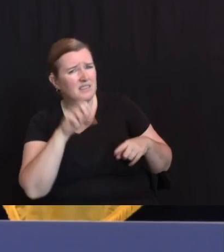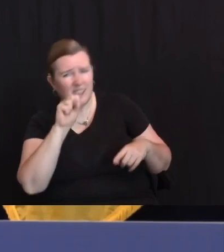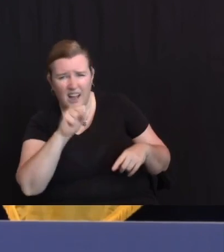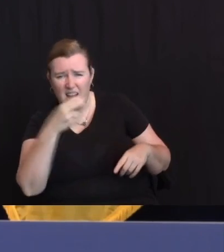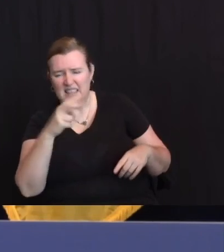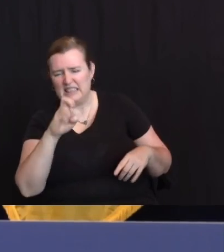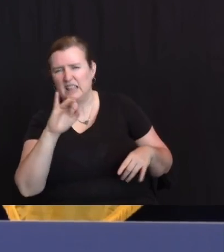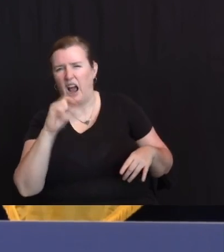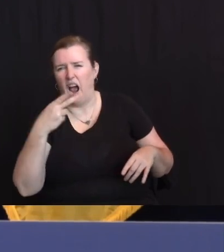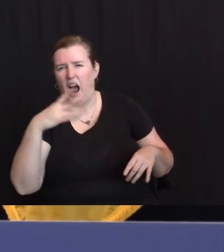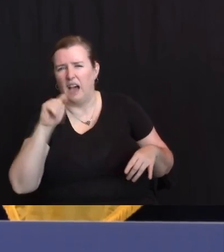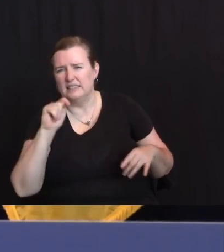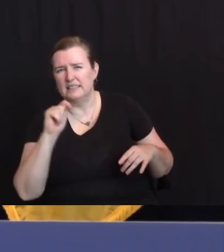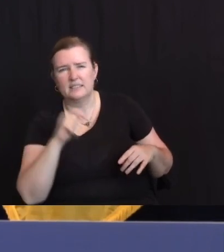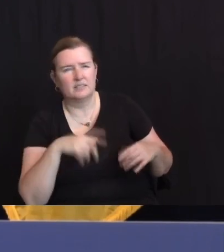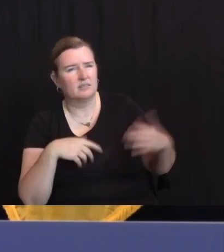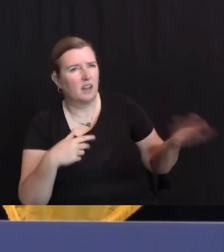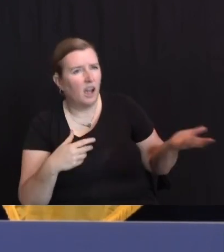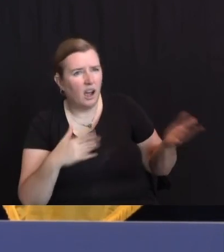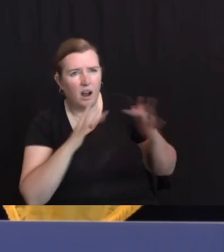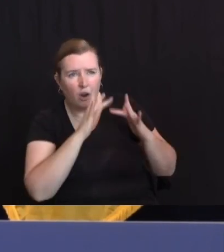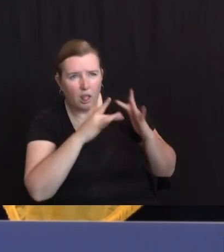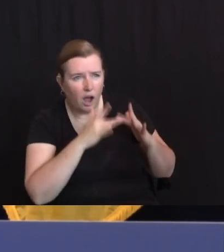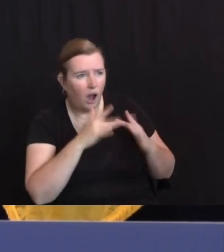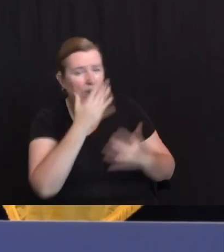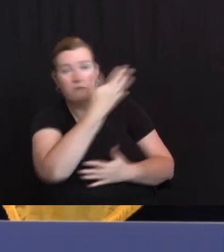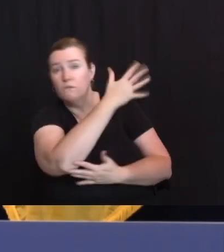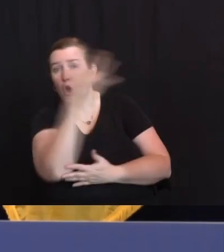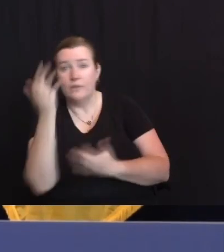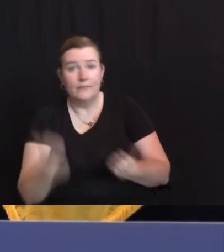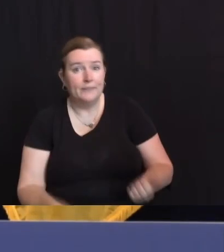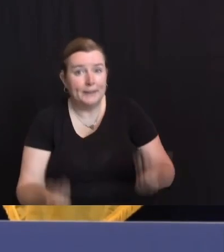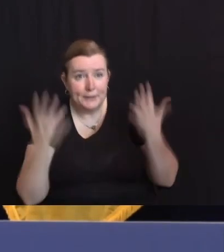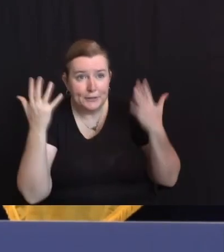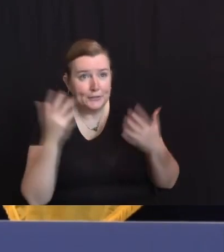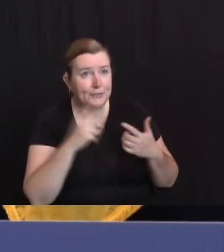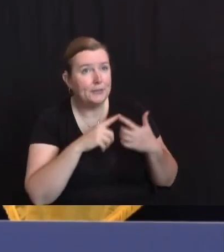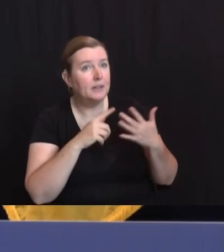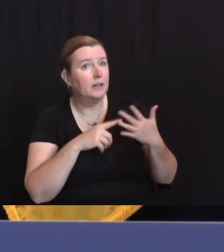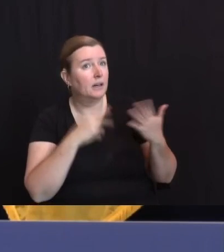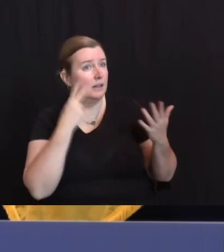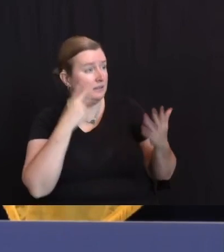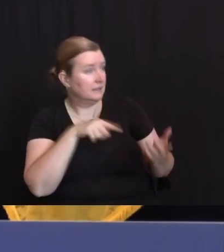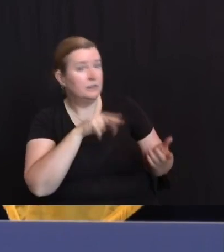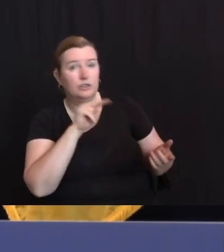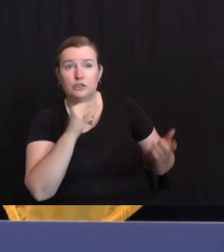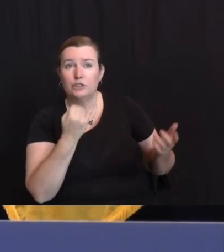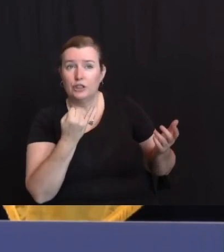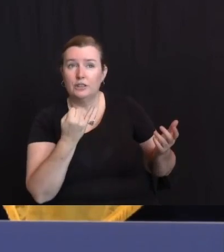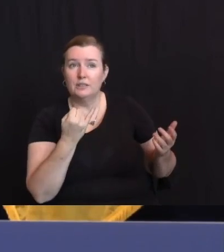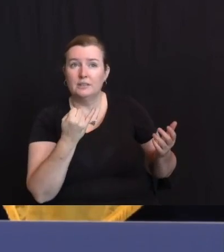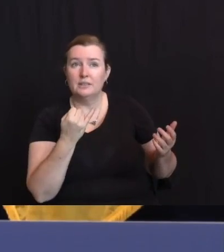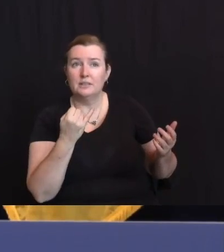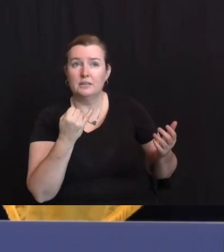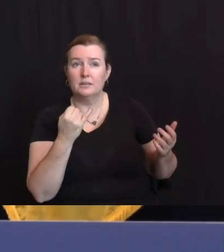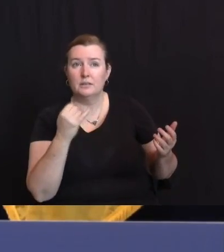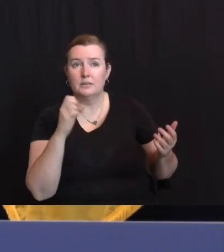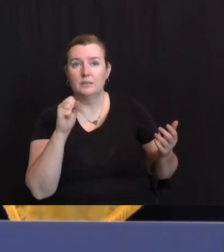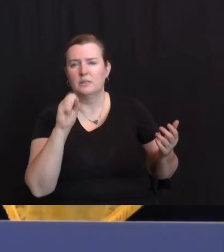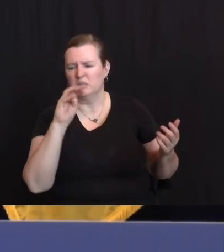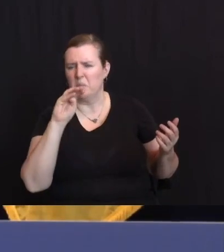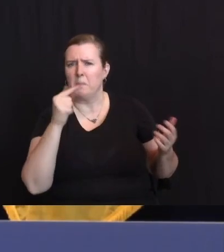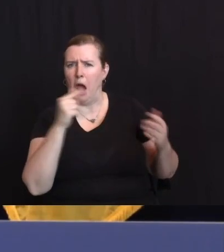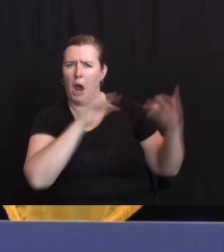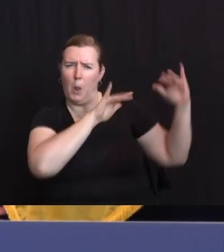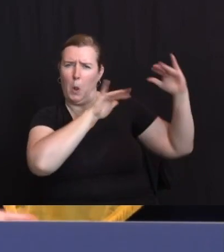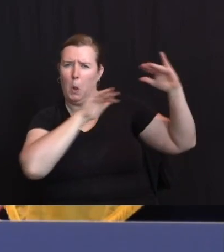weather. We got forest fires. By the way, the smog that we're seeing around the state is actually from those fires on the West Coast. Hard to believe, but